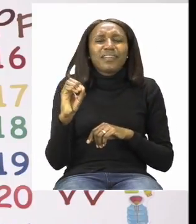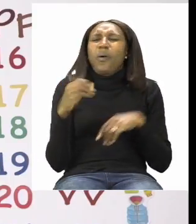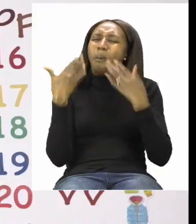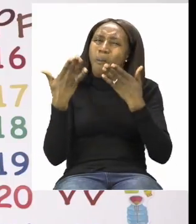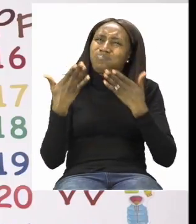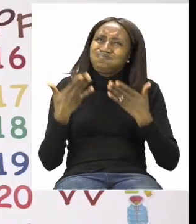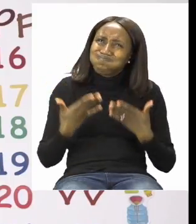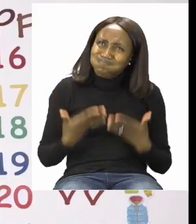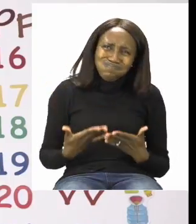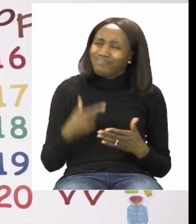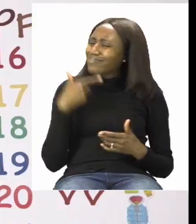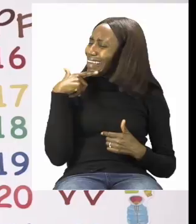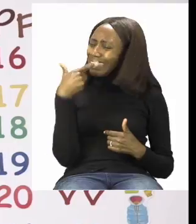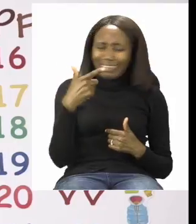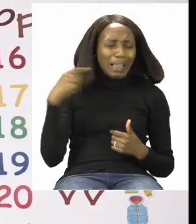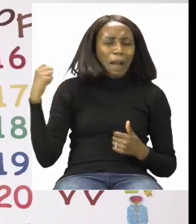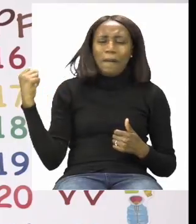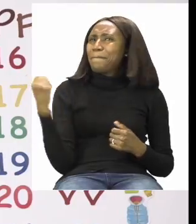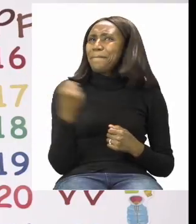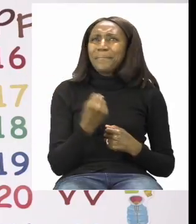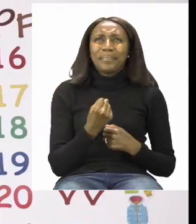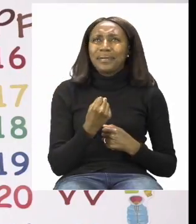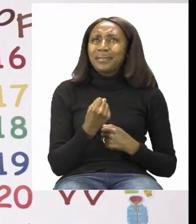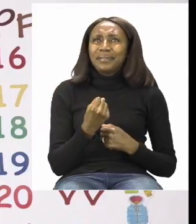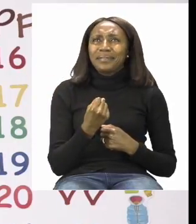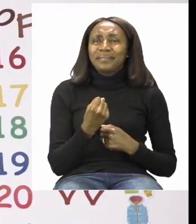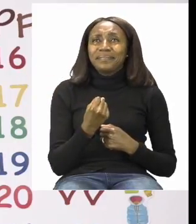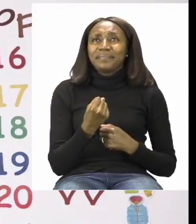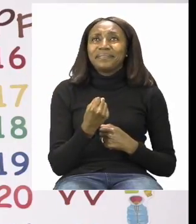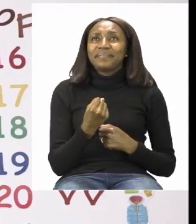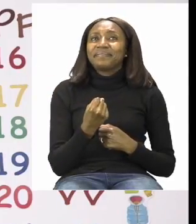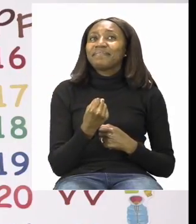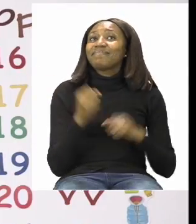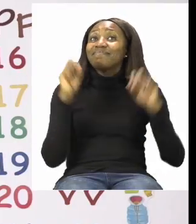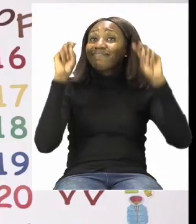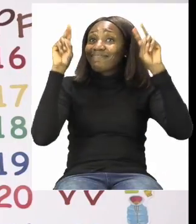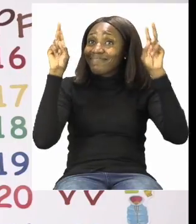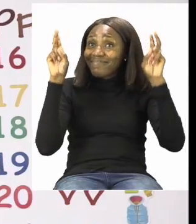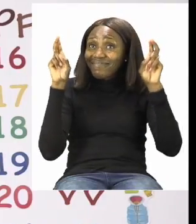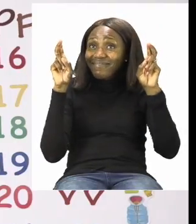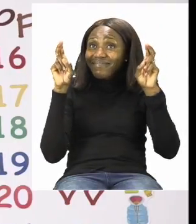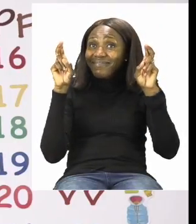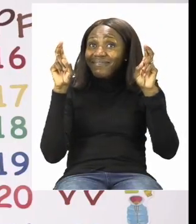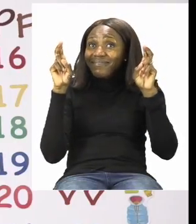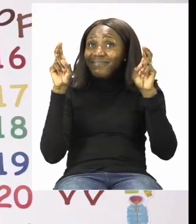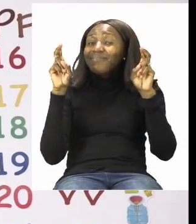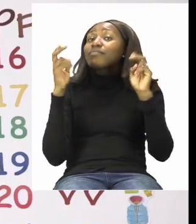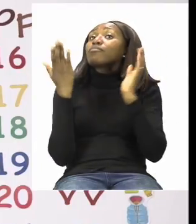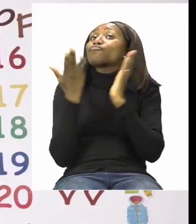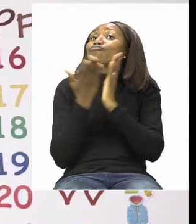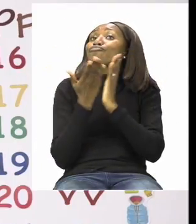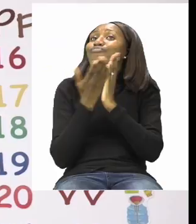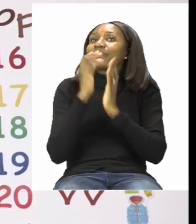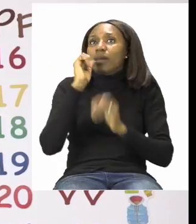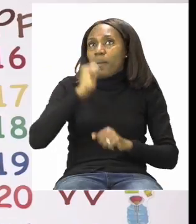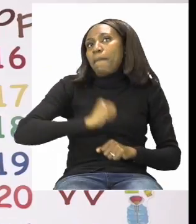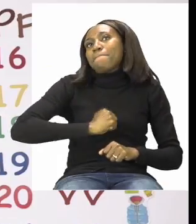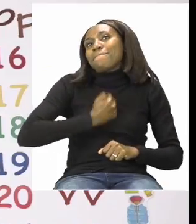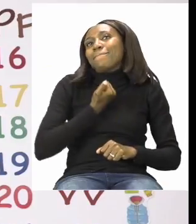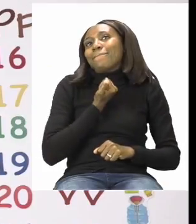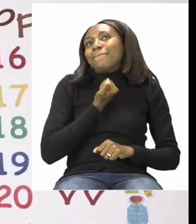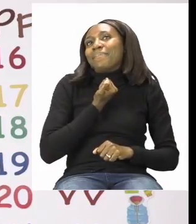and thank you so much for joining me today. Our theme this week is